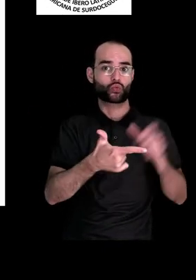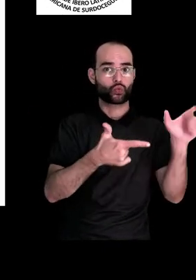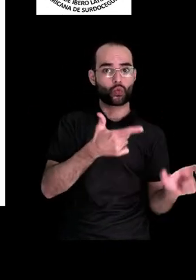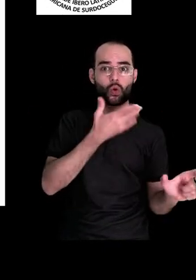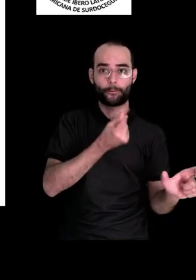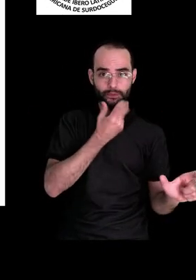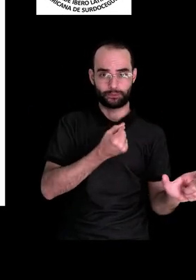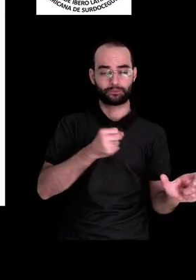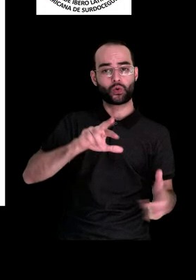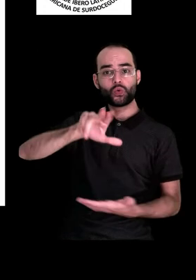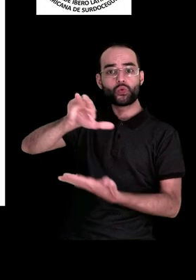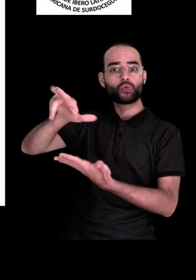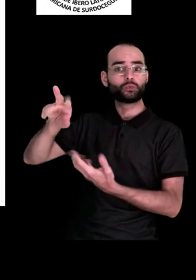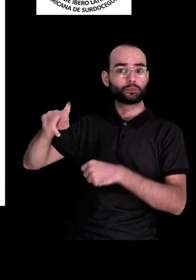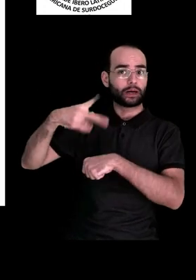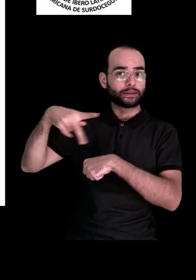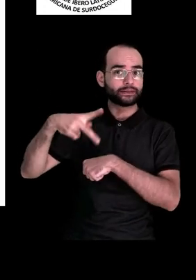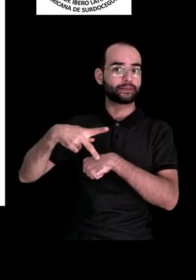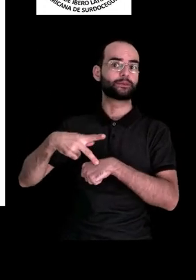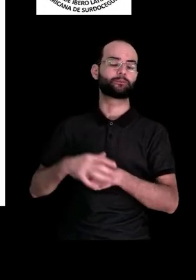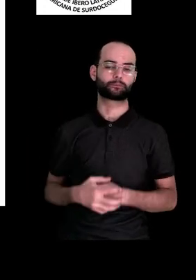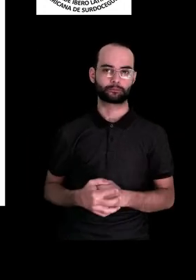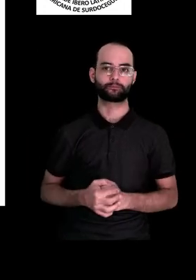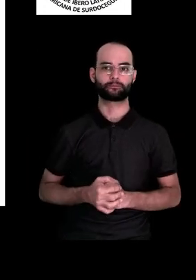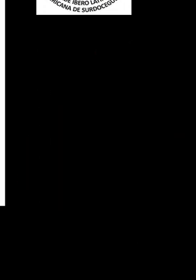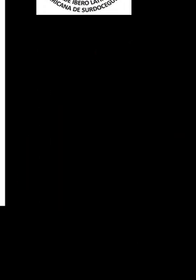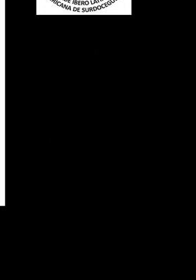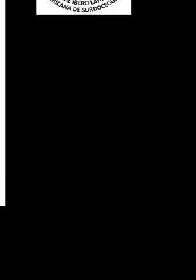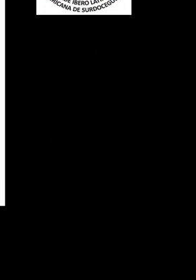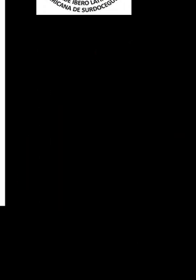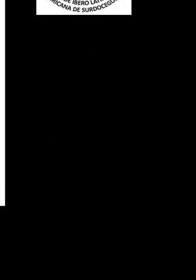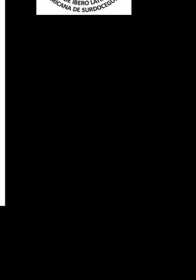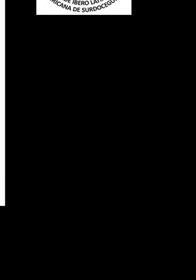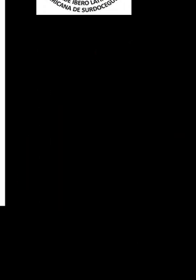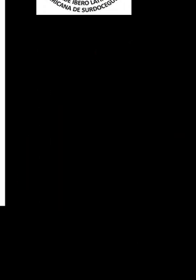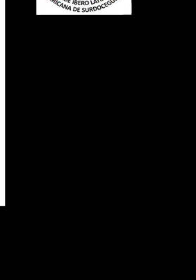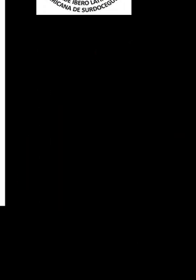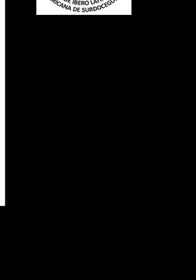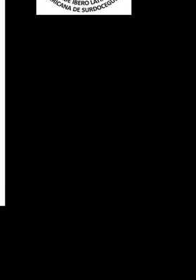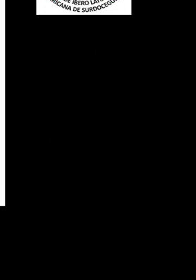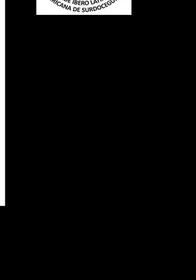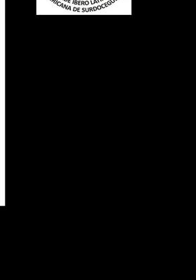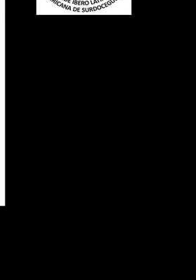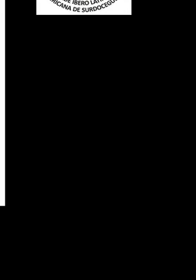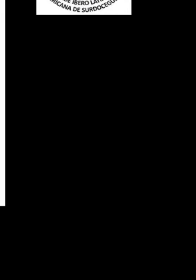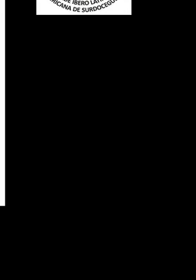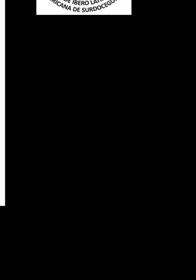is a graphic. In the vertical is written prevalence and the numbers in percentage.